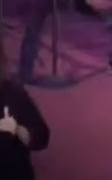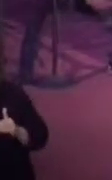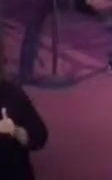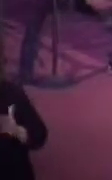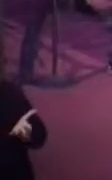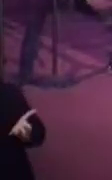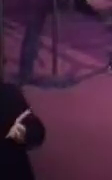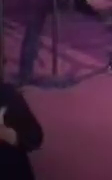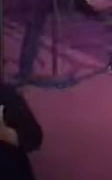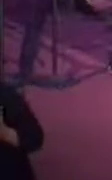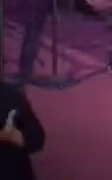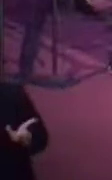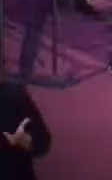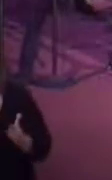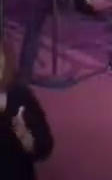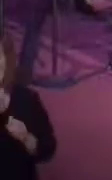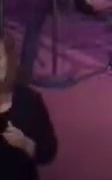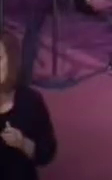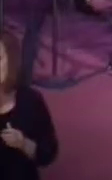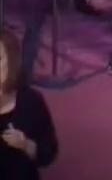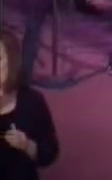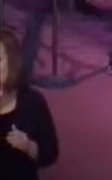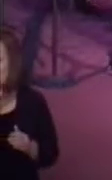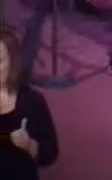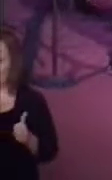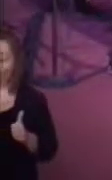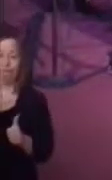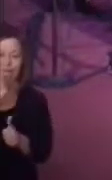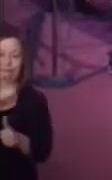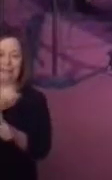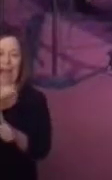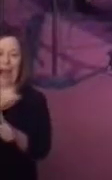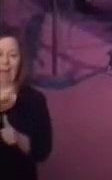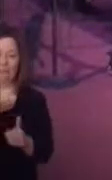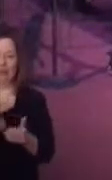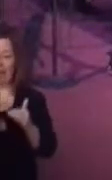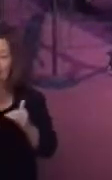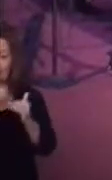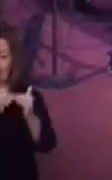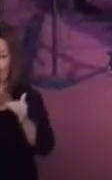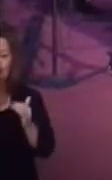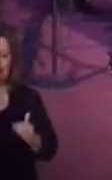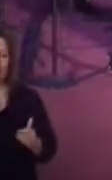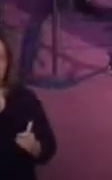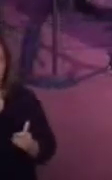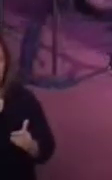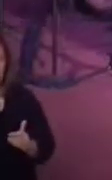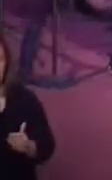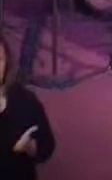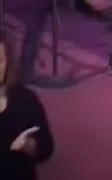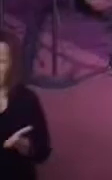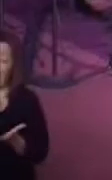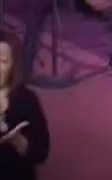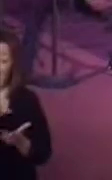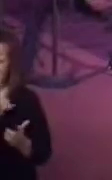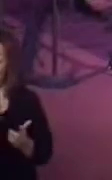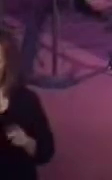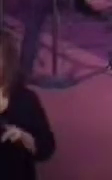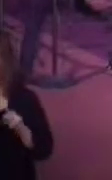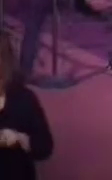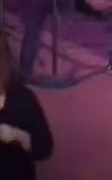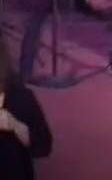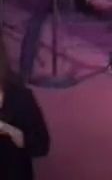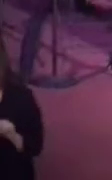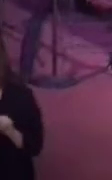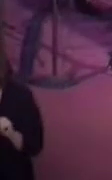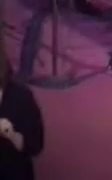Daniel has reached like the top level. You know what I'm saying? Like Daniel was experienced. And so once again, these people are trying